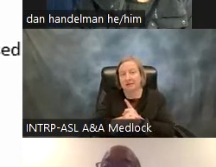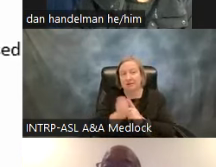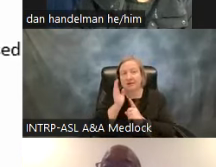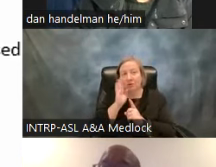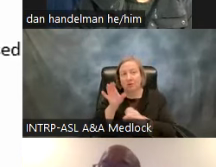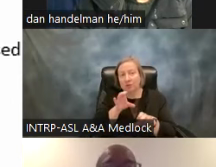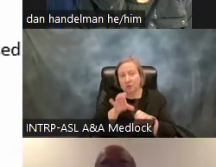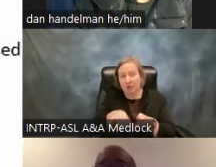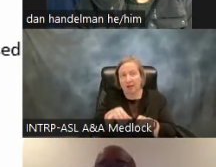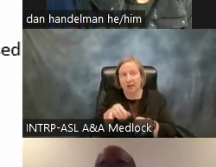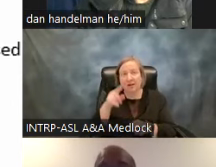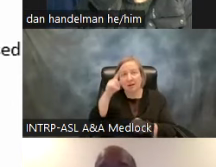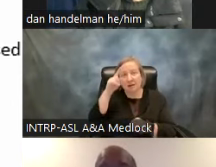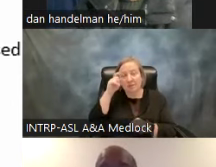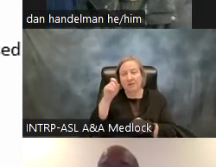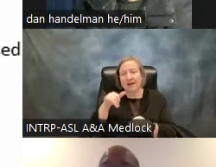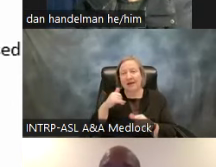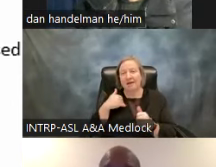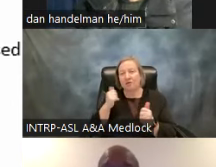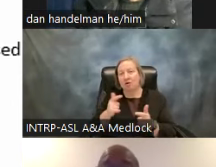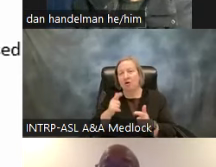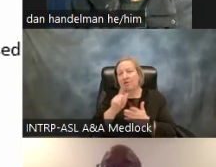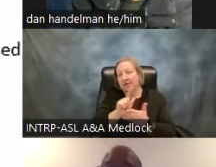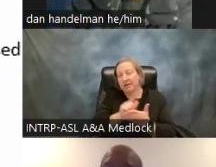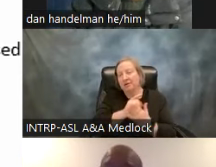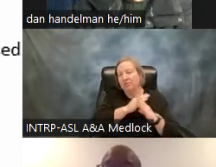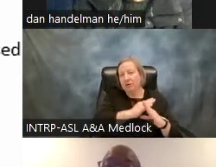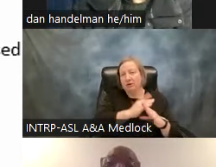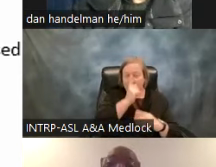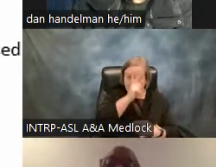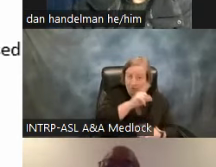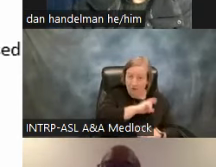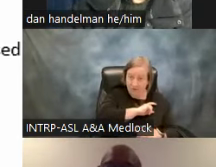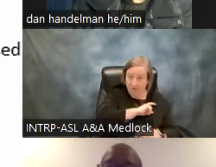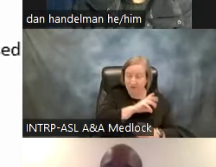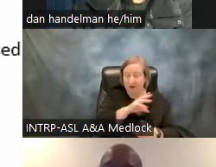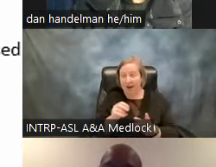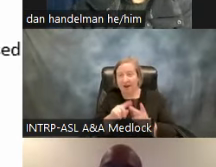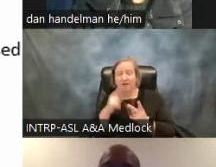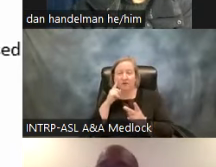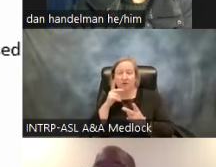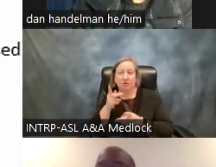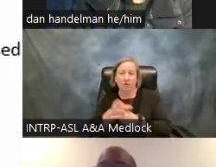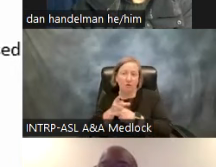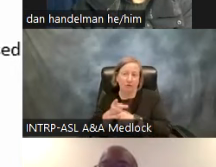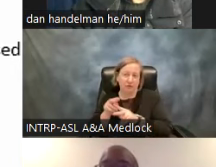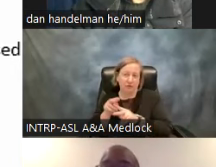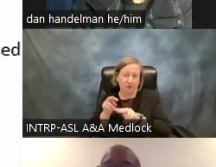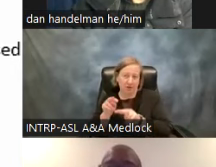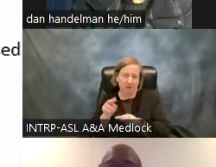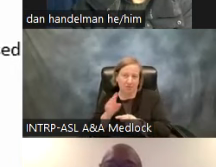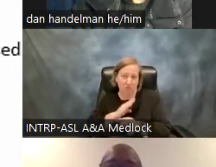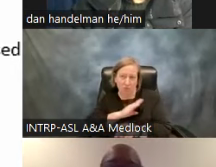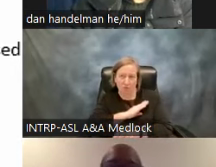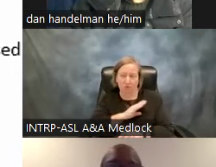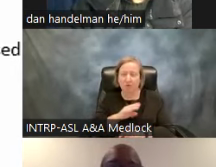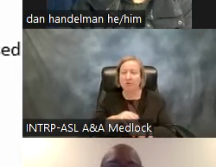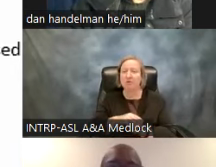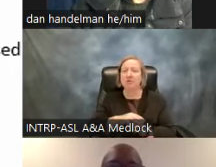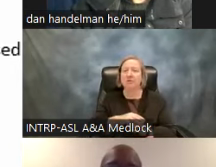that has all the legal protections for both the officer and for the oversight board. And there's